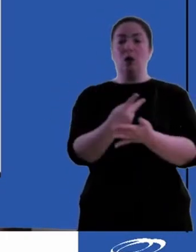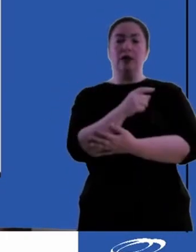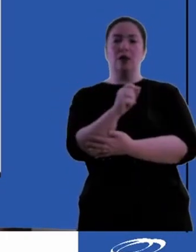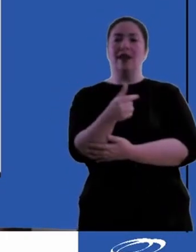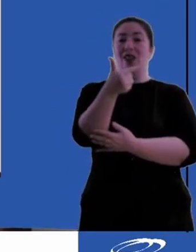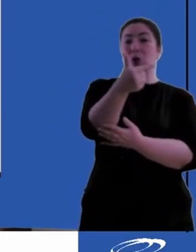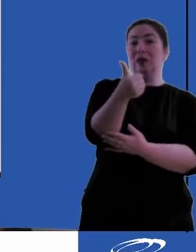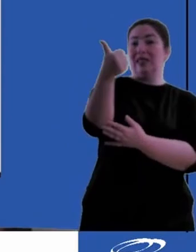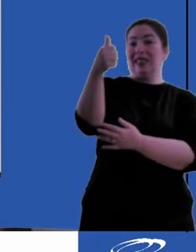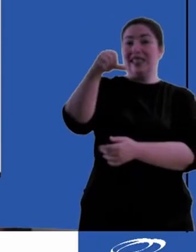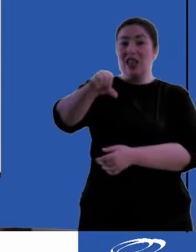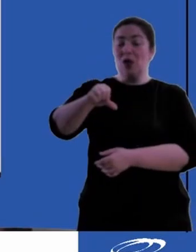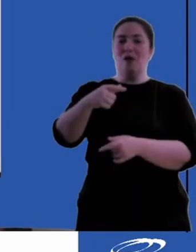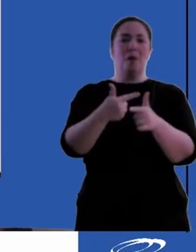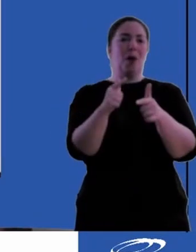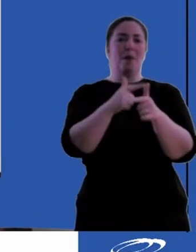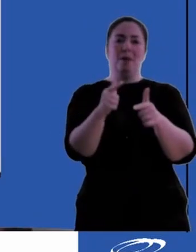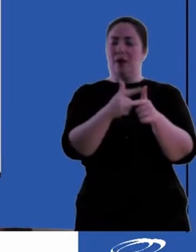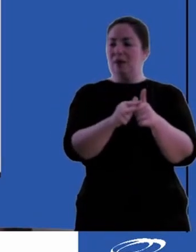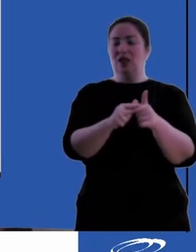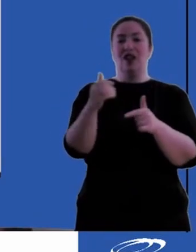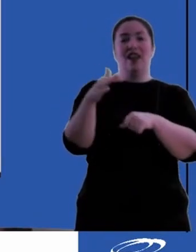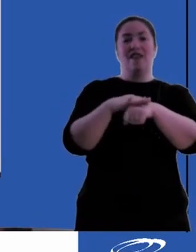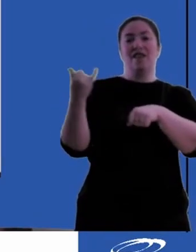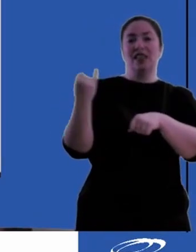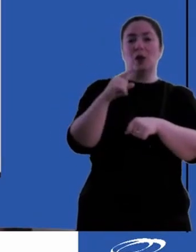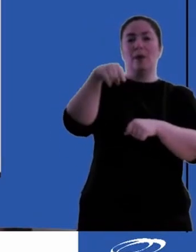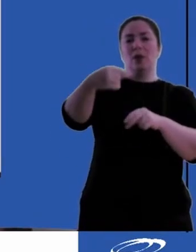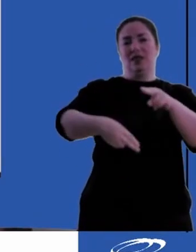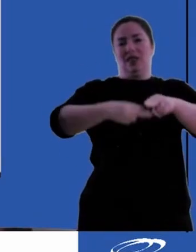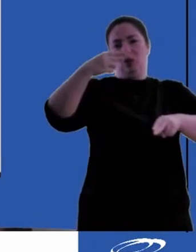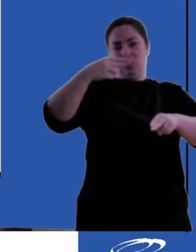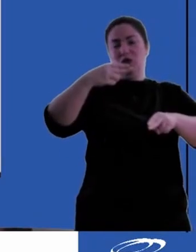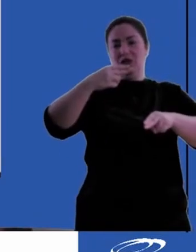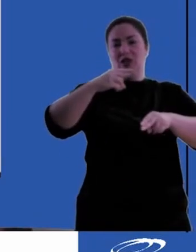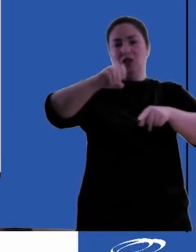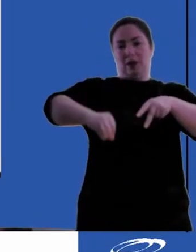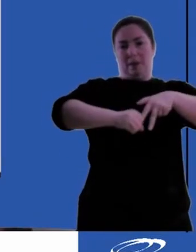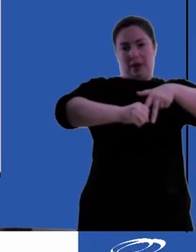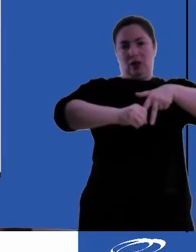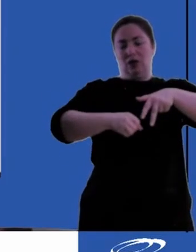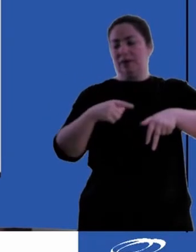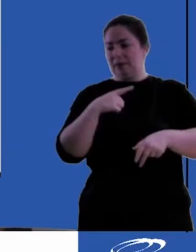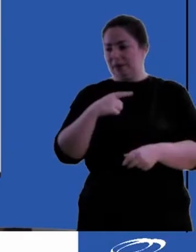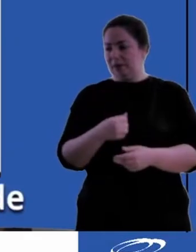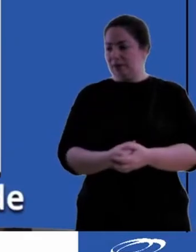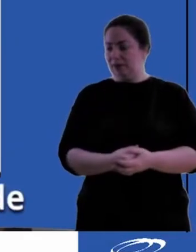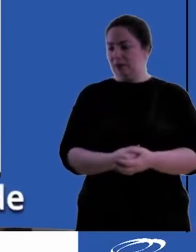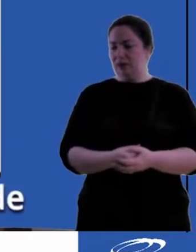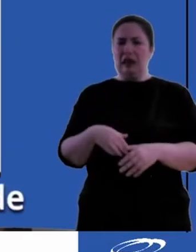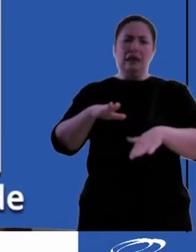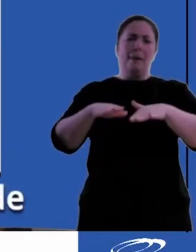were 3,629 fungal and 2,923 mycobacterial cultures done, which was astounding to